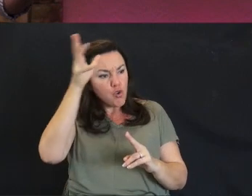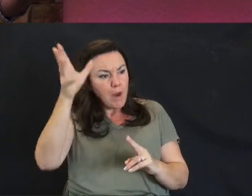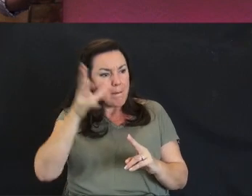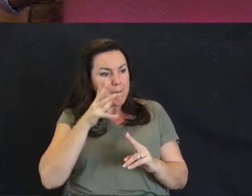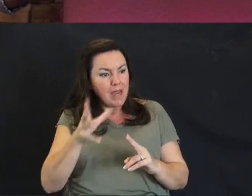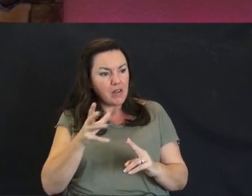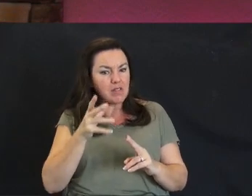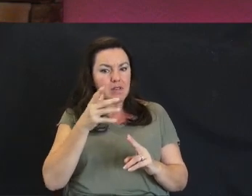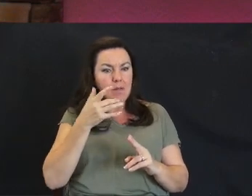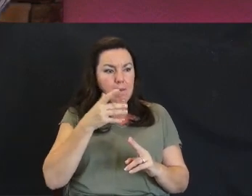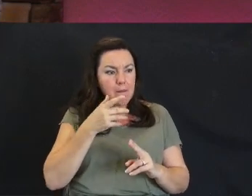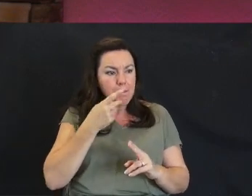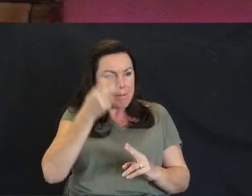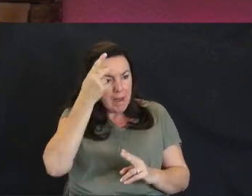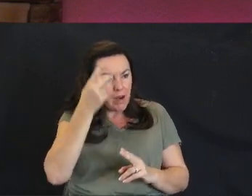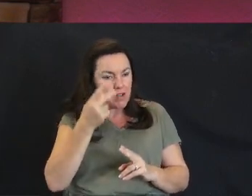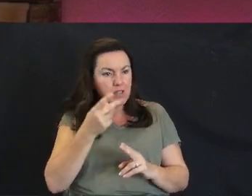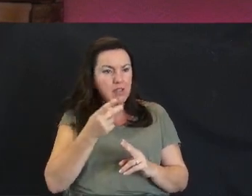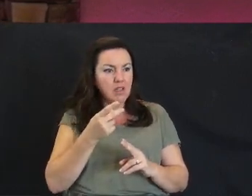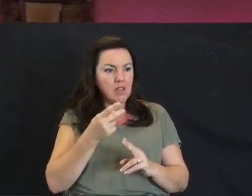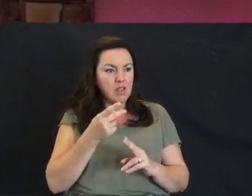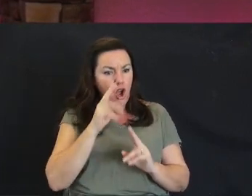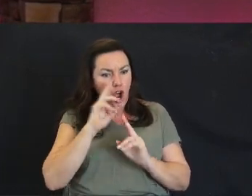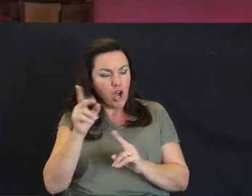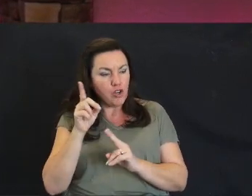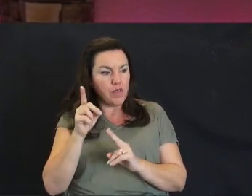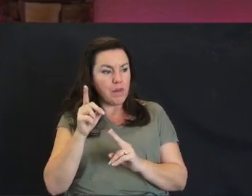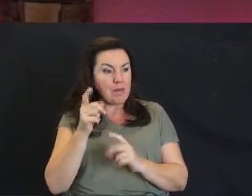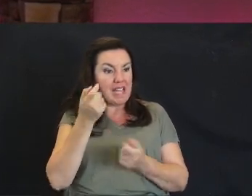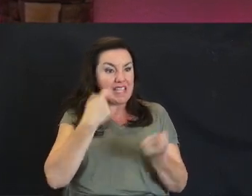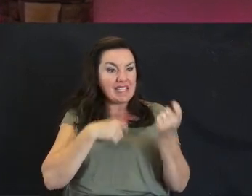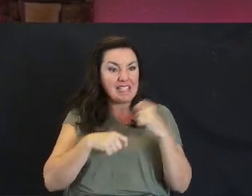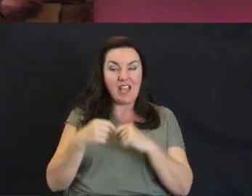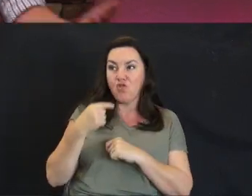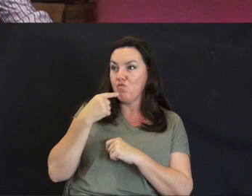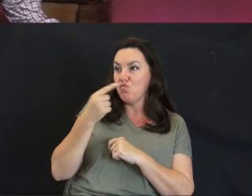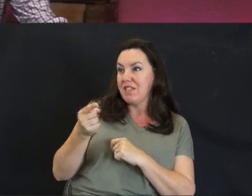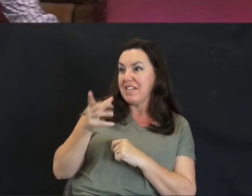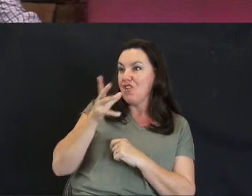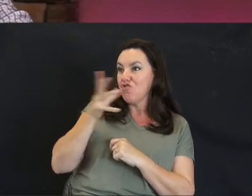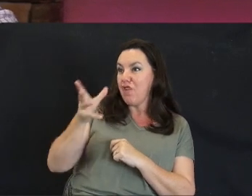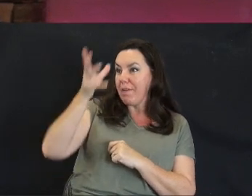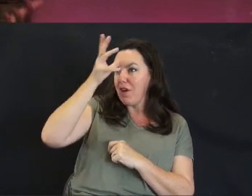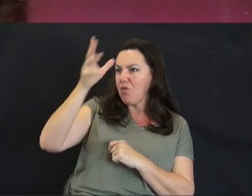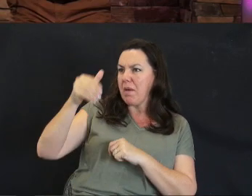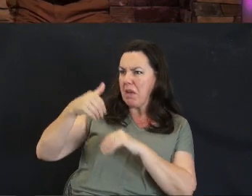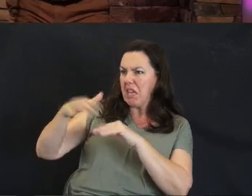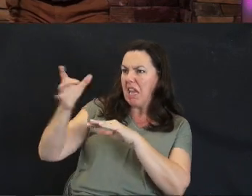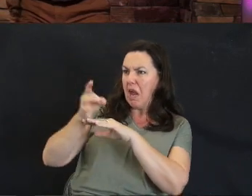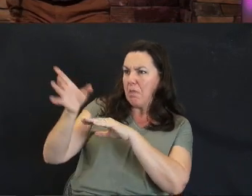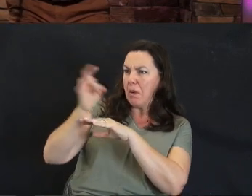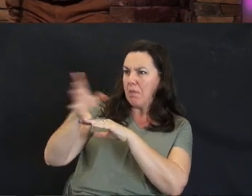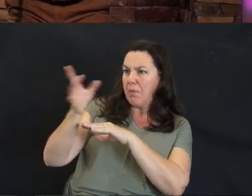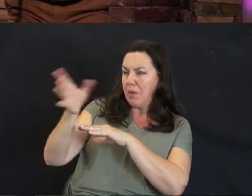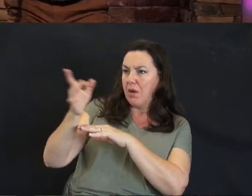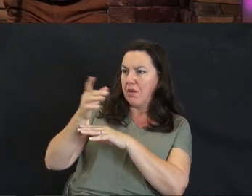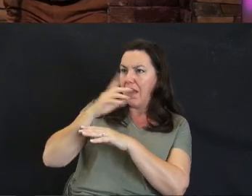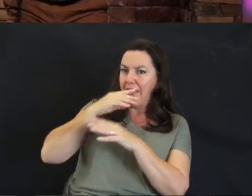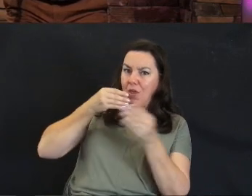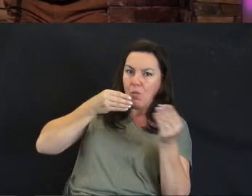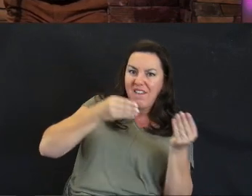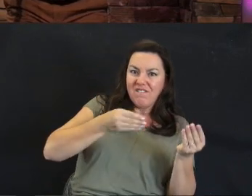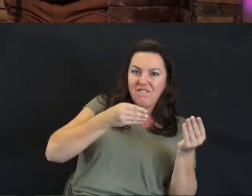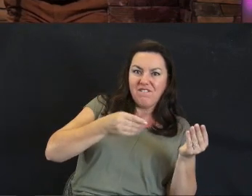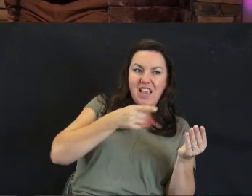this country And build this church That you're in We're telling the parents Get out of here And the grandparents Get out of here And we make everything About the kids And we only feed Their narcissistic